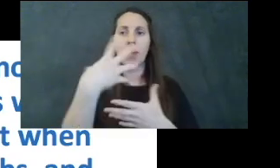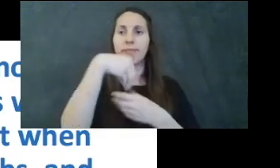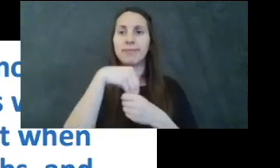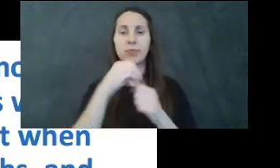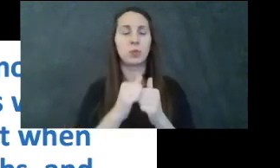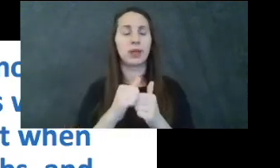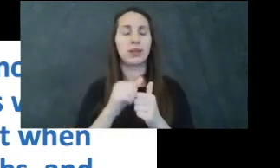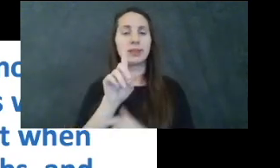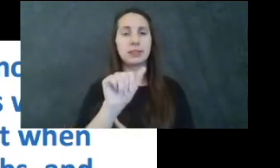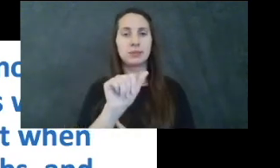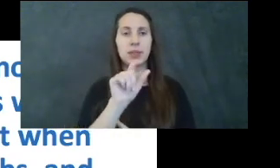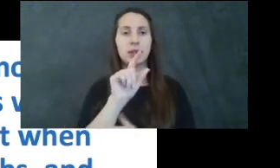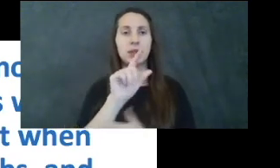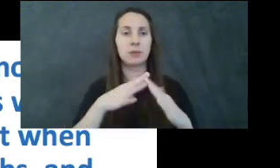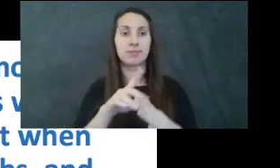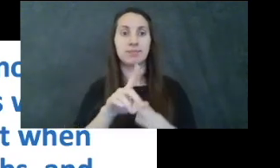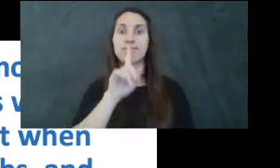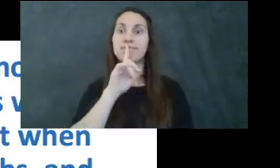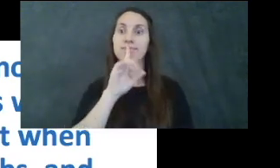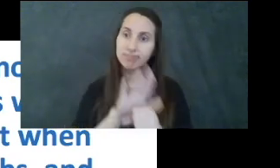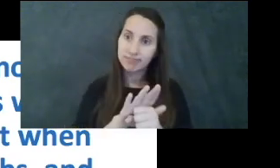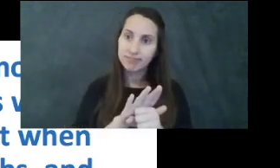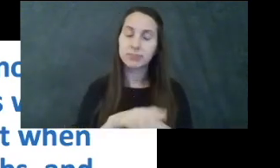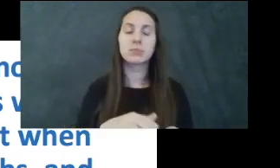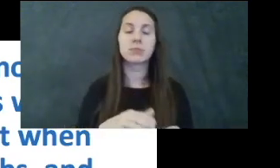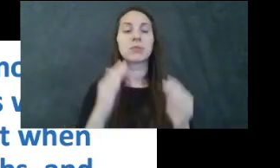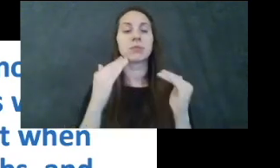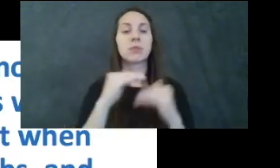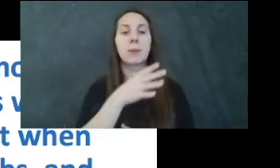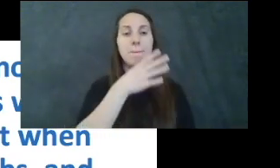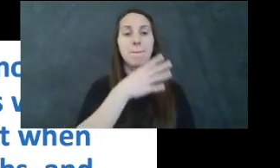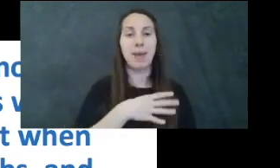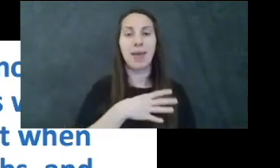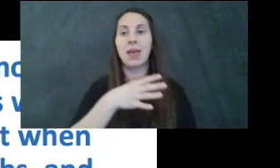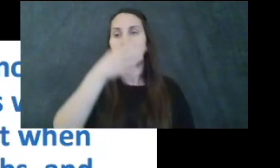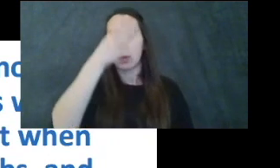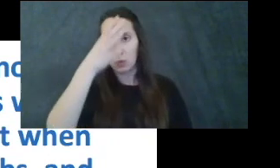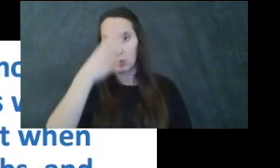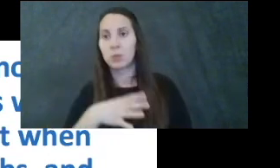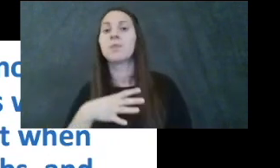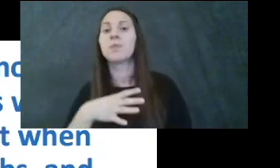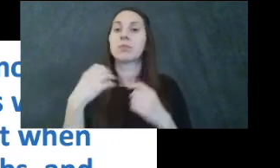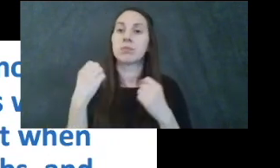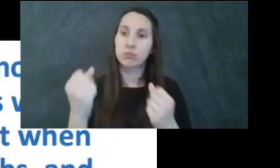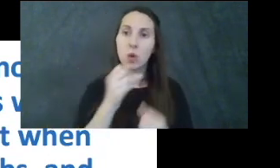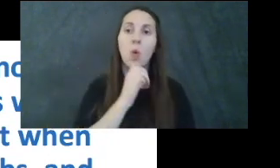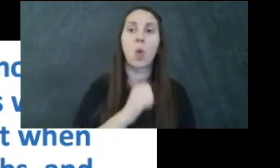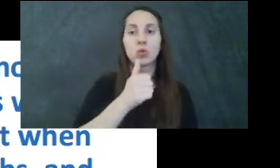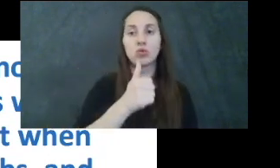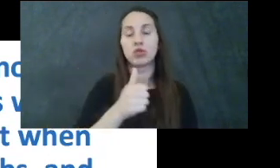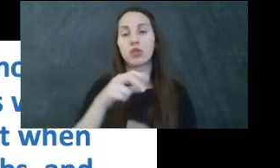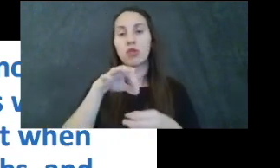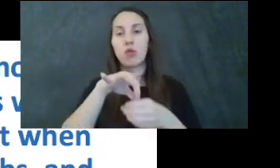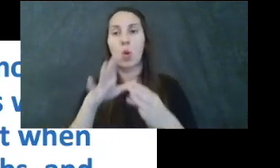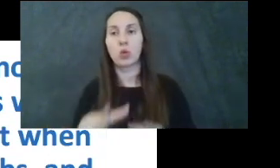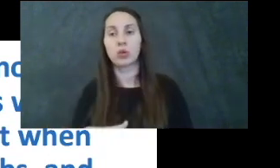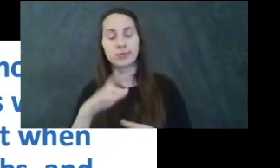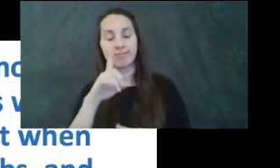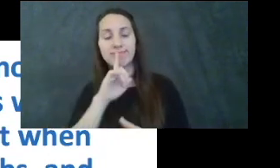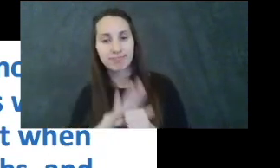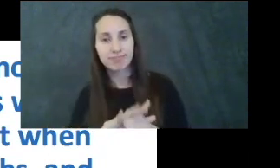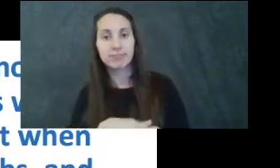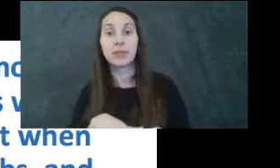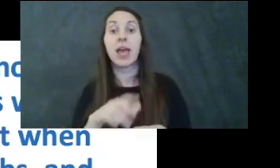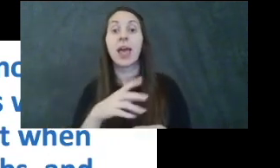very committed, men and women committed, older voters extremely committed, and people in battleground